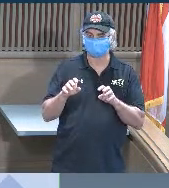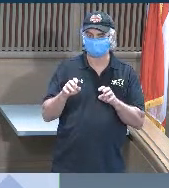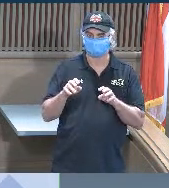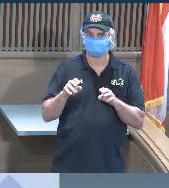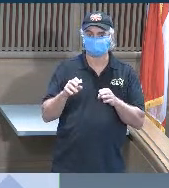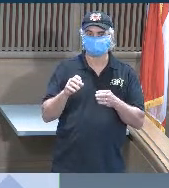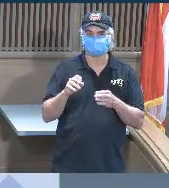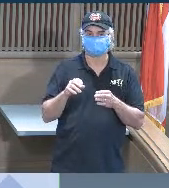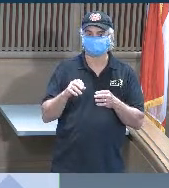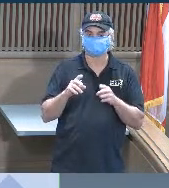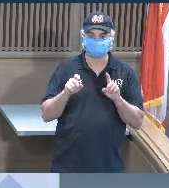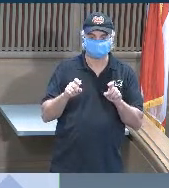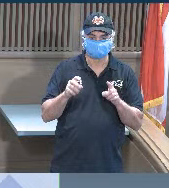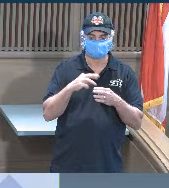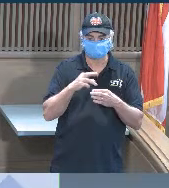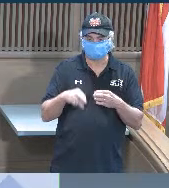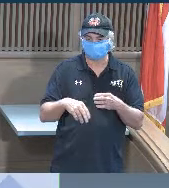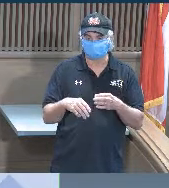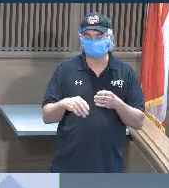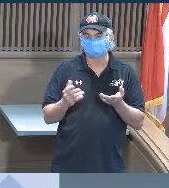to 48 hours.